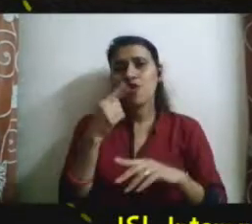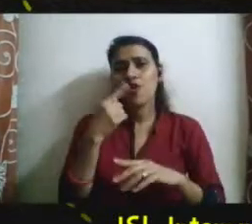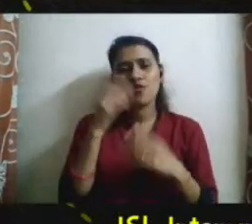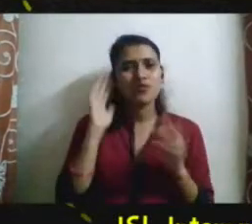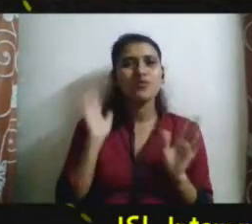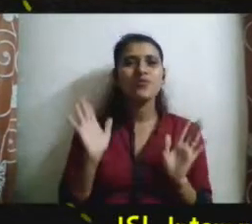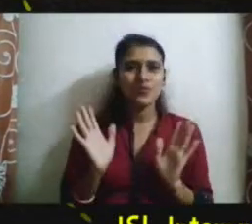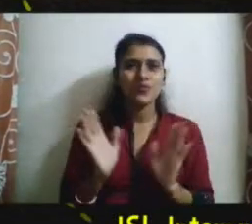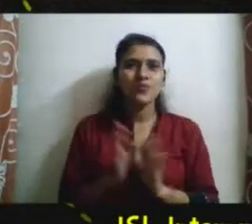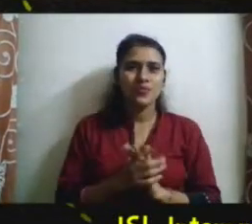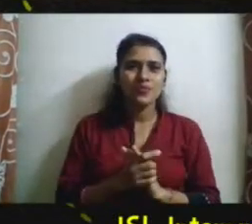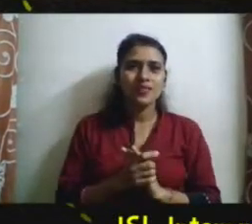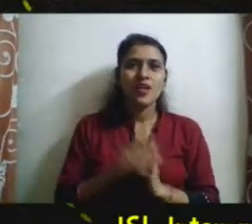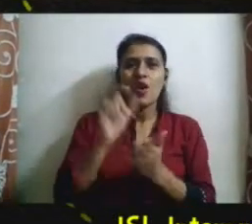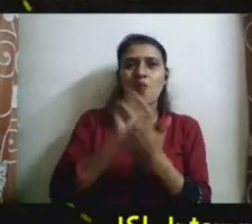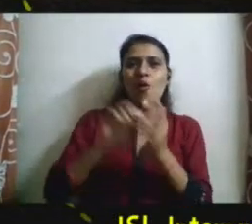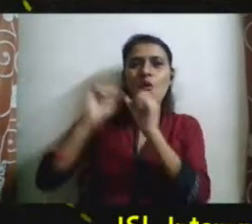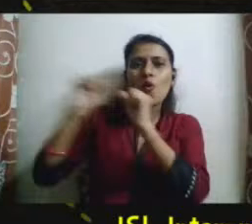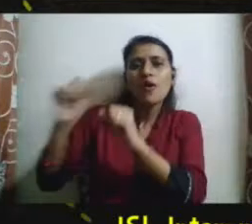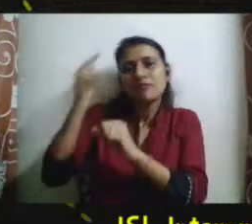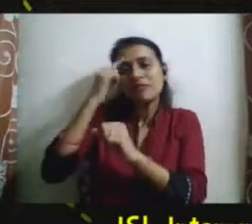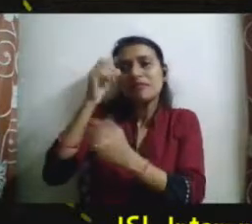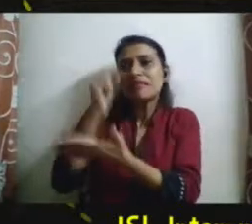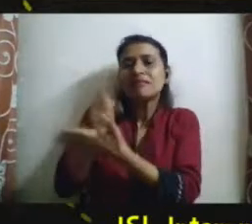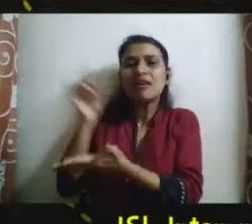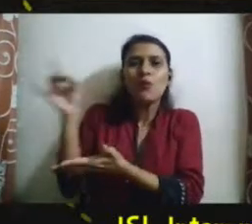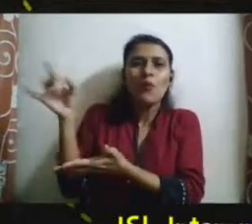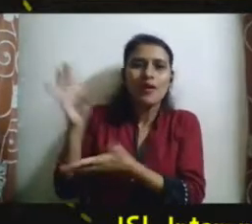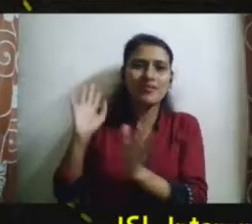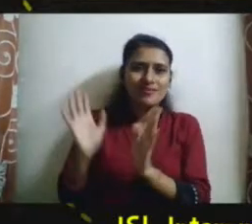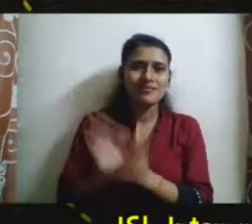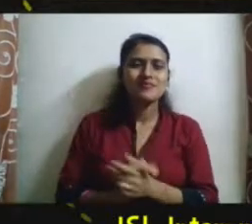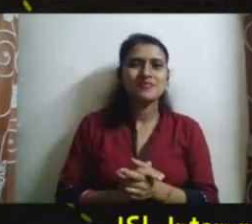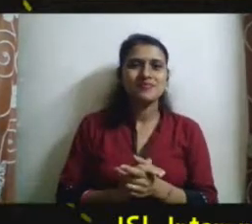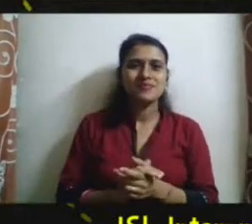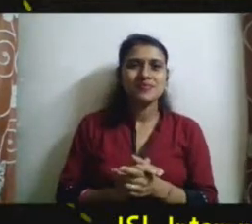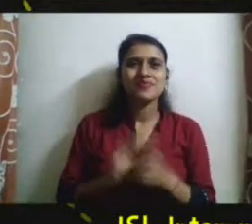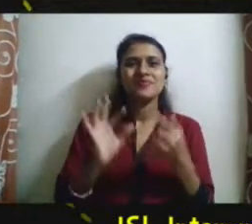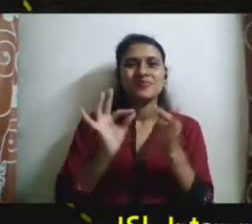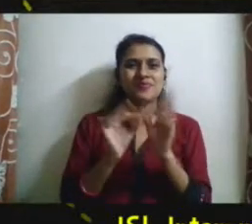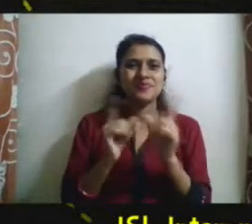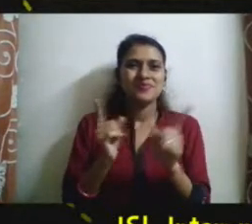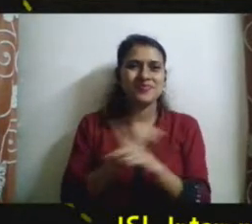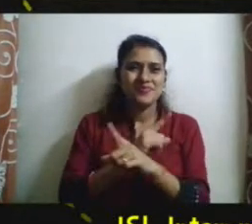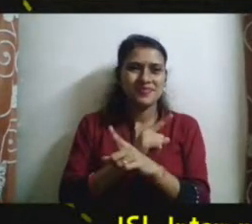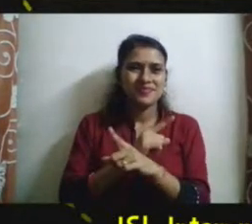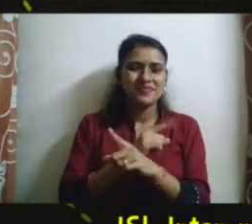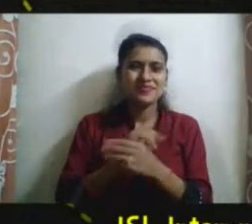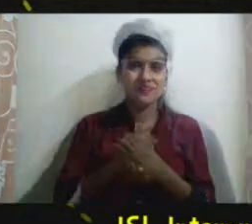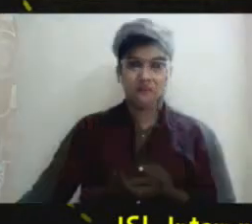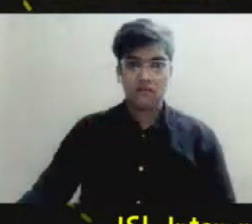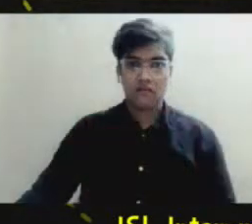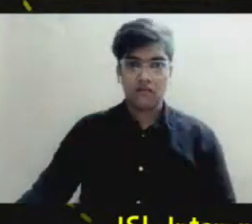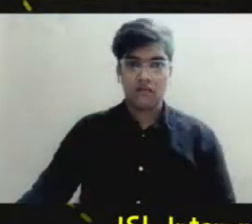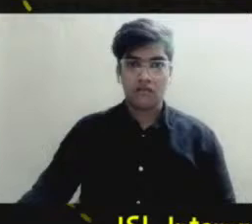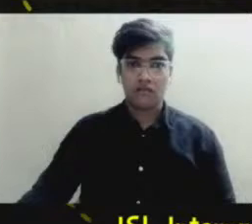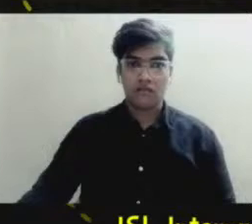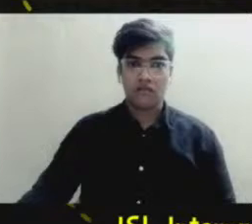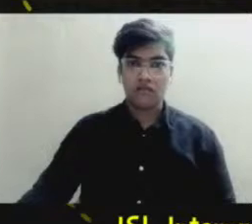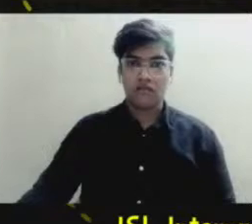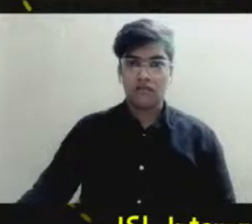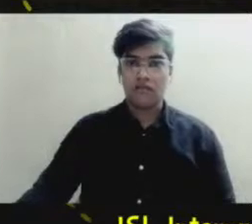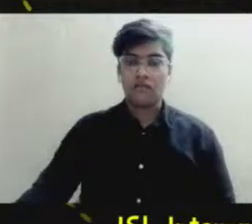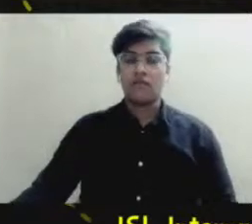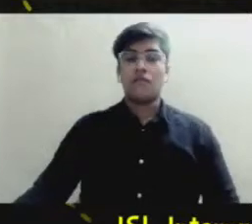the potency of it, I guess. Yes. But there were also women writing songs, were there not also? I mean, like Mirabai and others who were